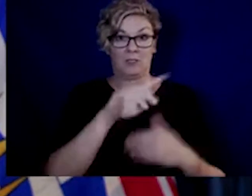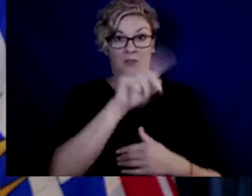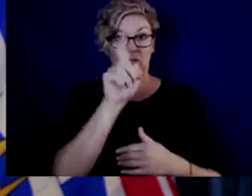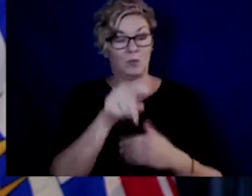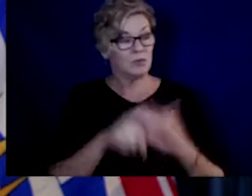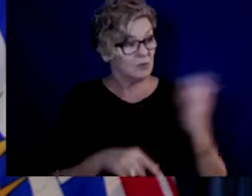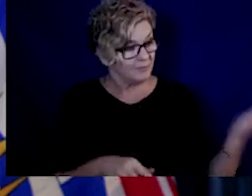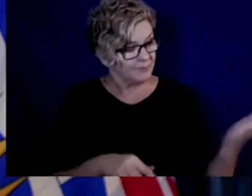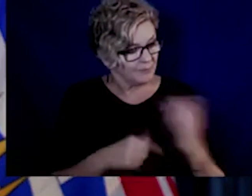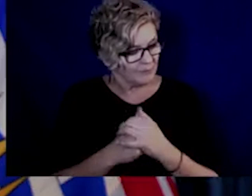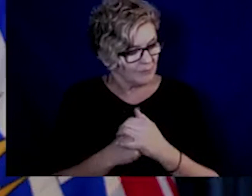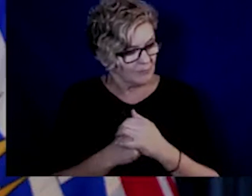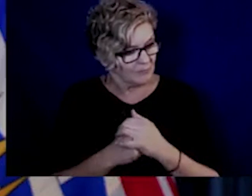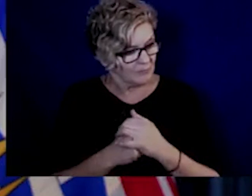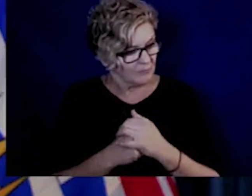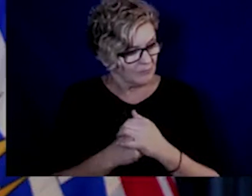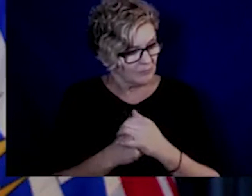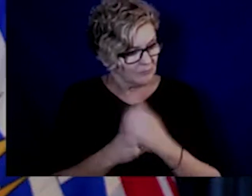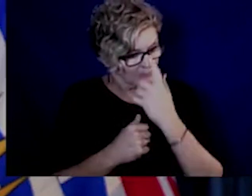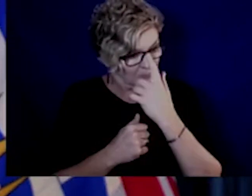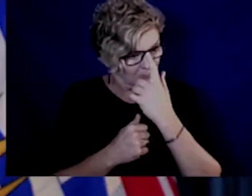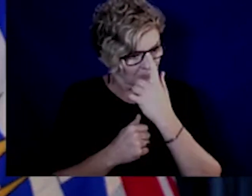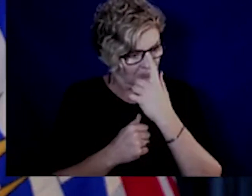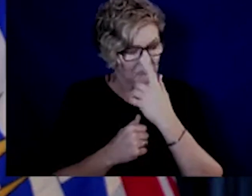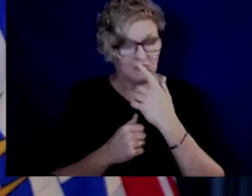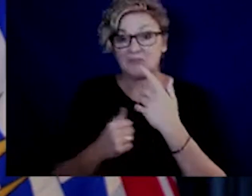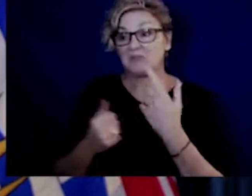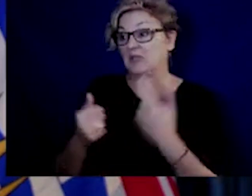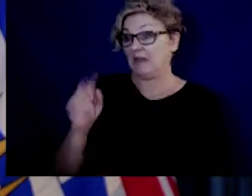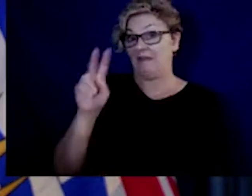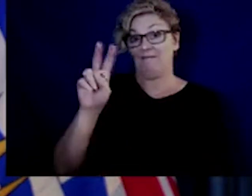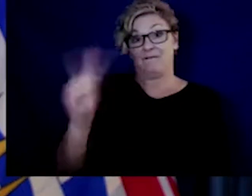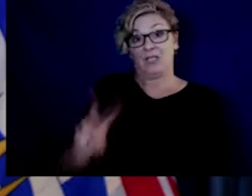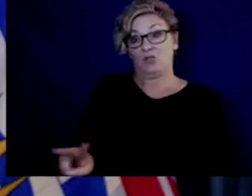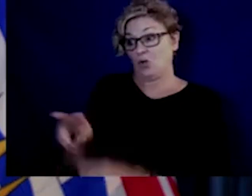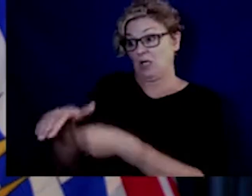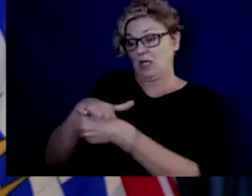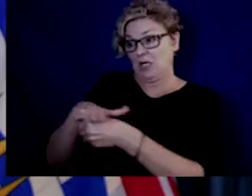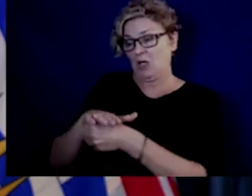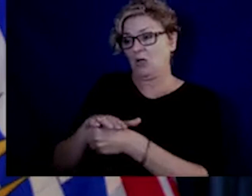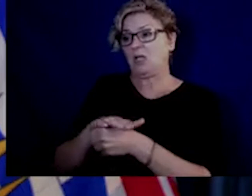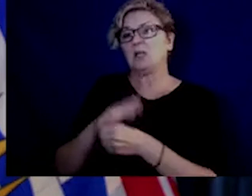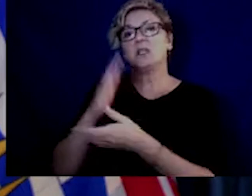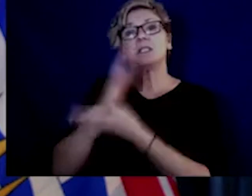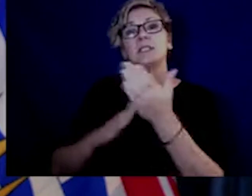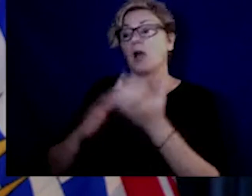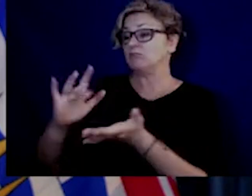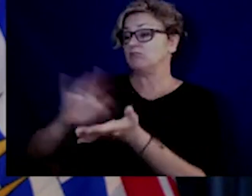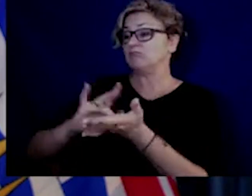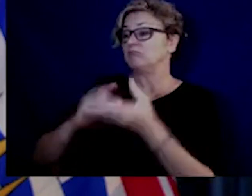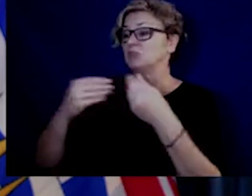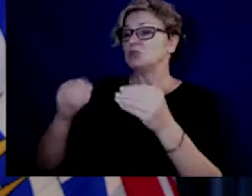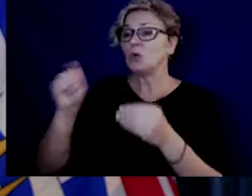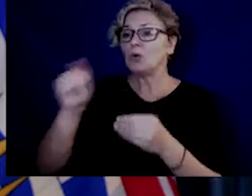in the Victoria area today who said they are all out of the first dose they had. Some of them have ordered many more times than they typically do. So I'm